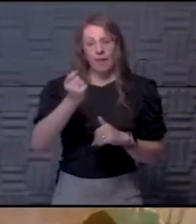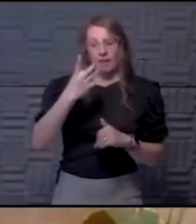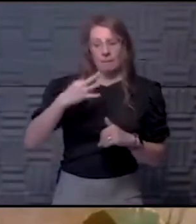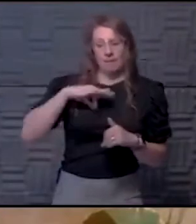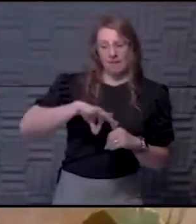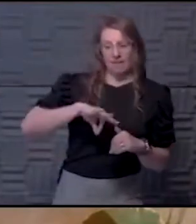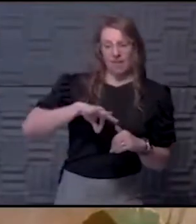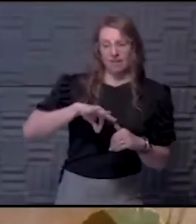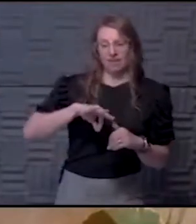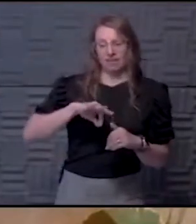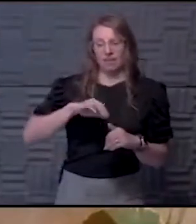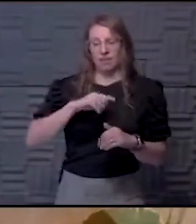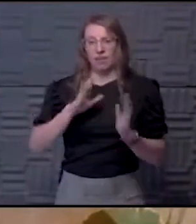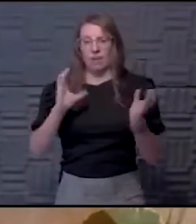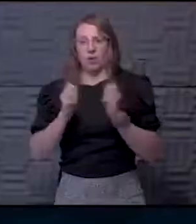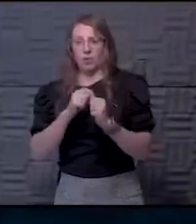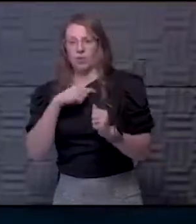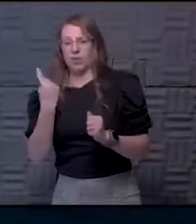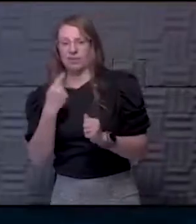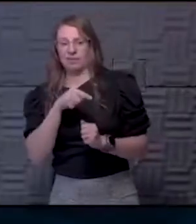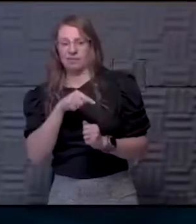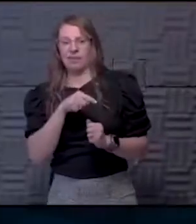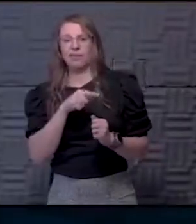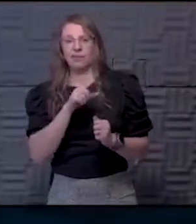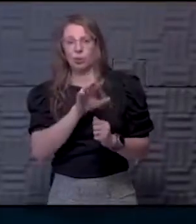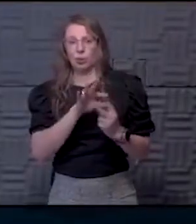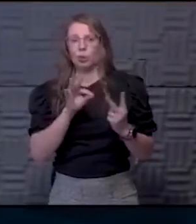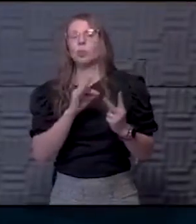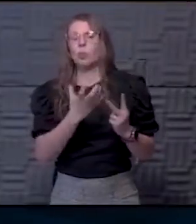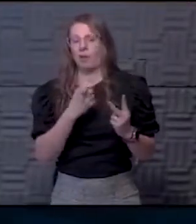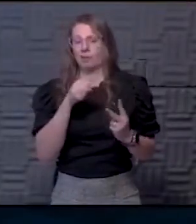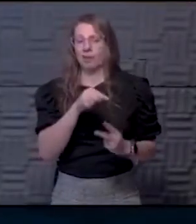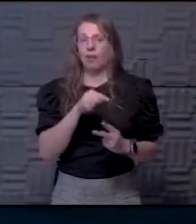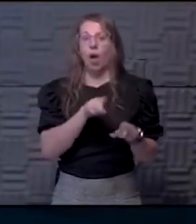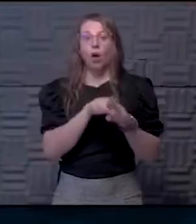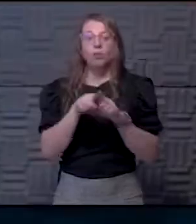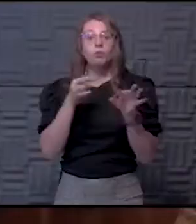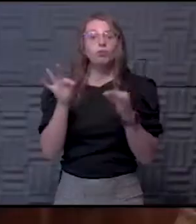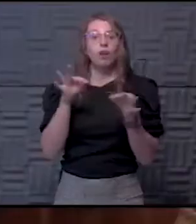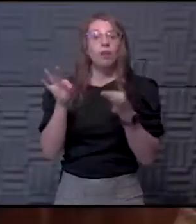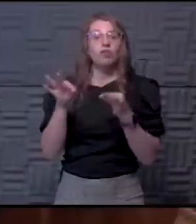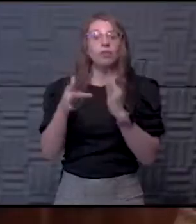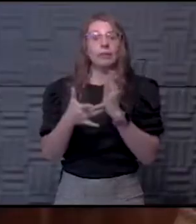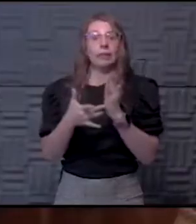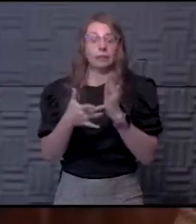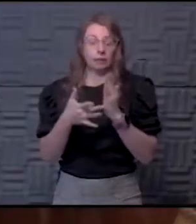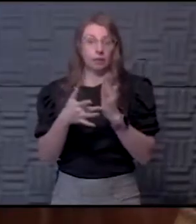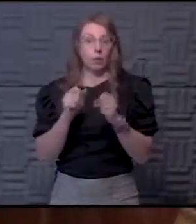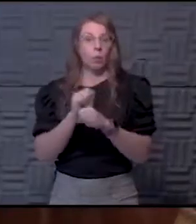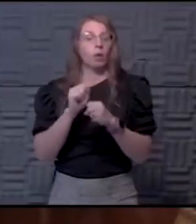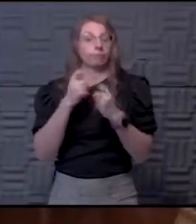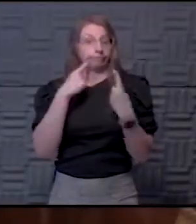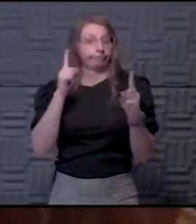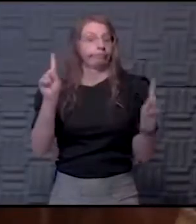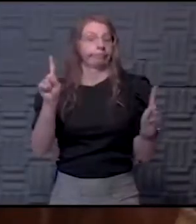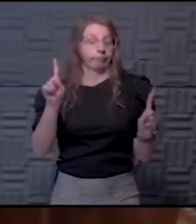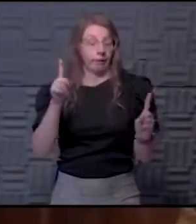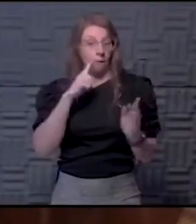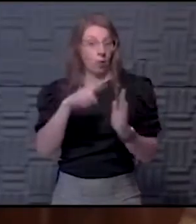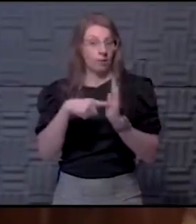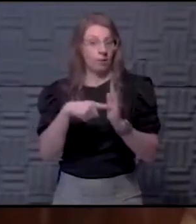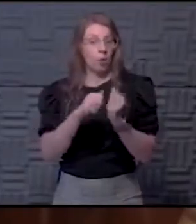outweigh the risks. Even simple things like distraction techniques work very well, for example, with